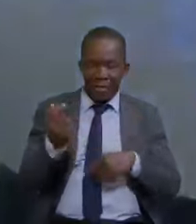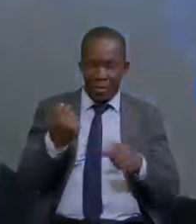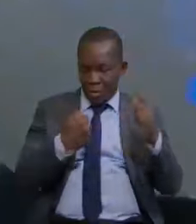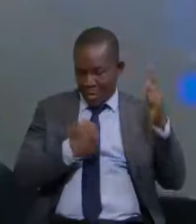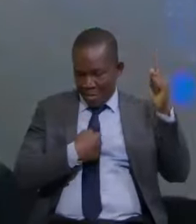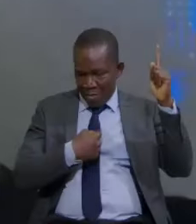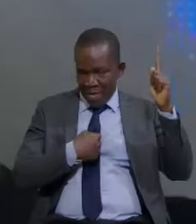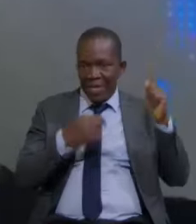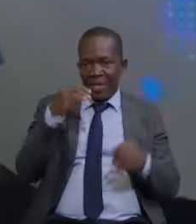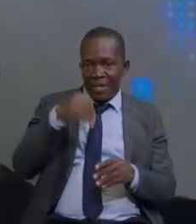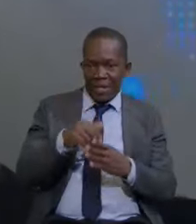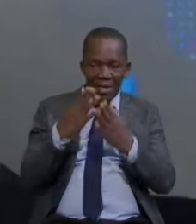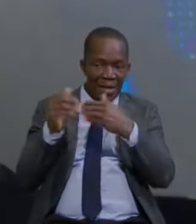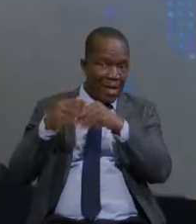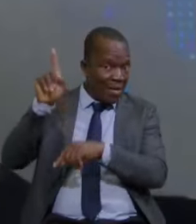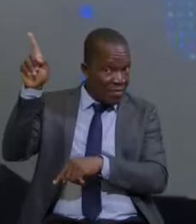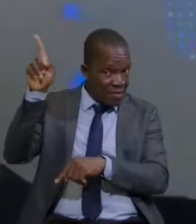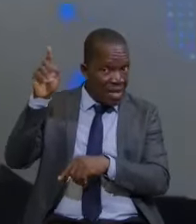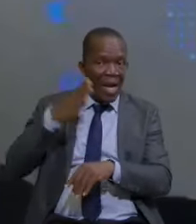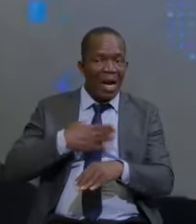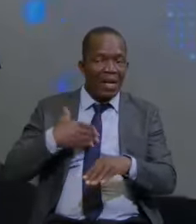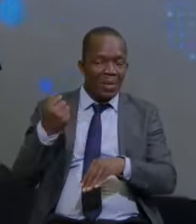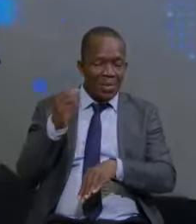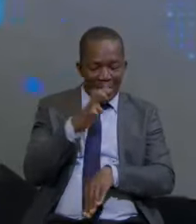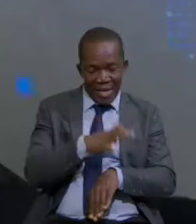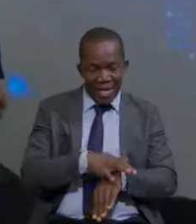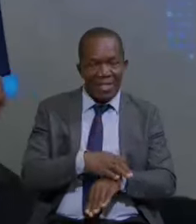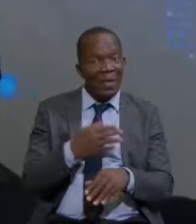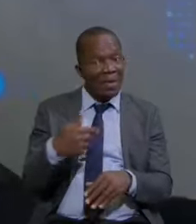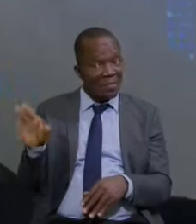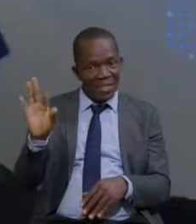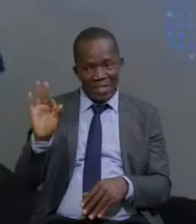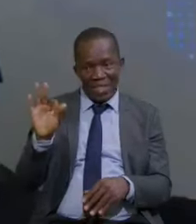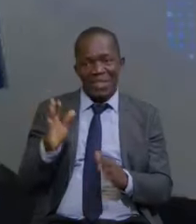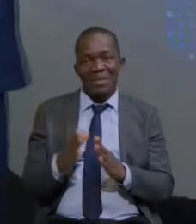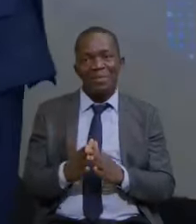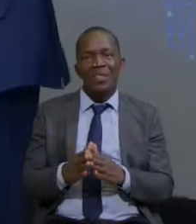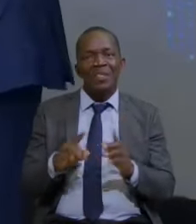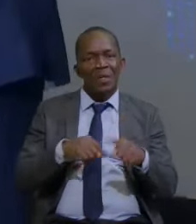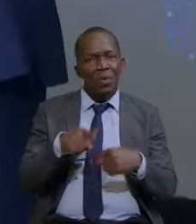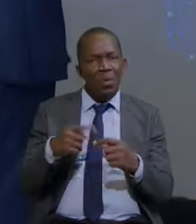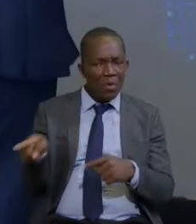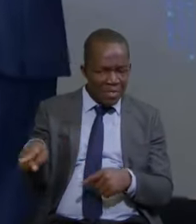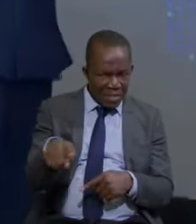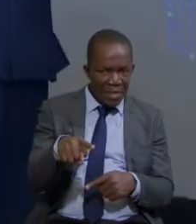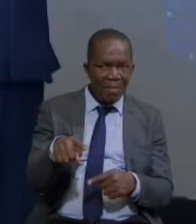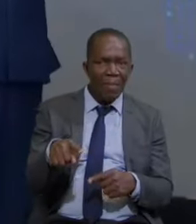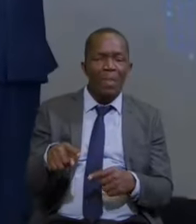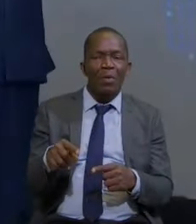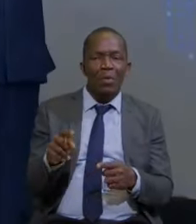in earth." In verse 19, "Go ye therefore," because all power resides in